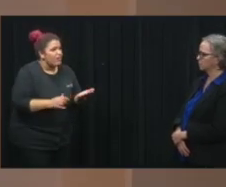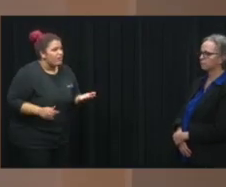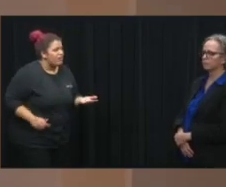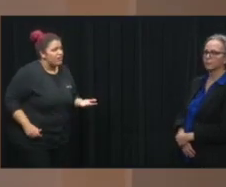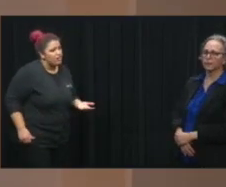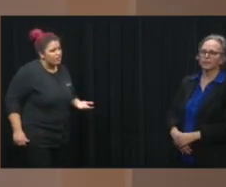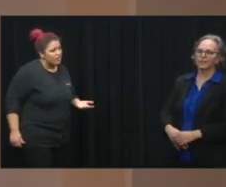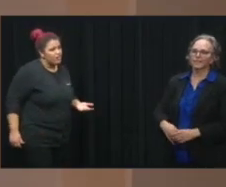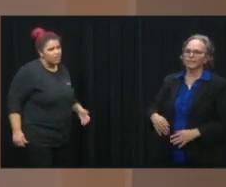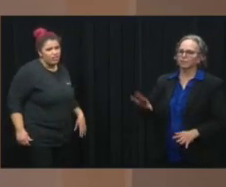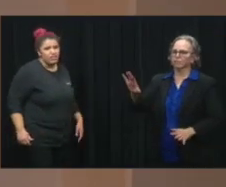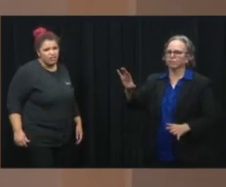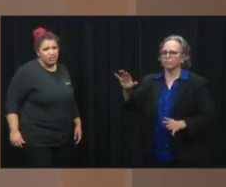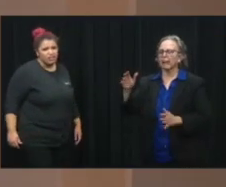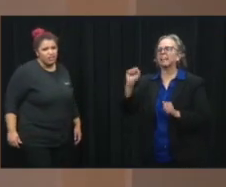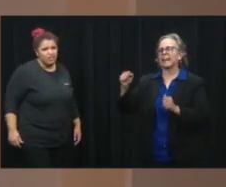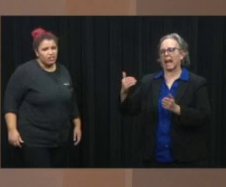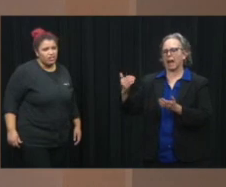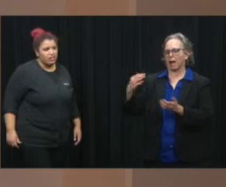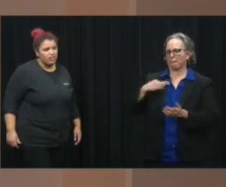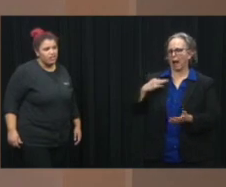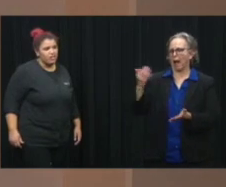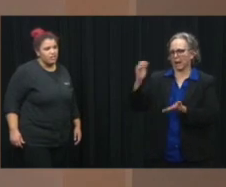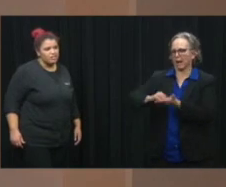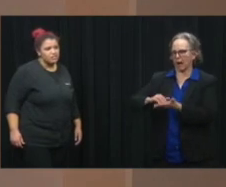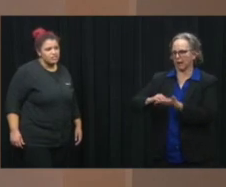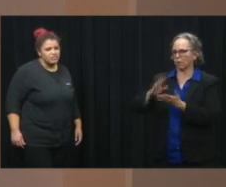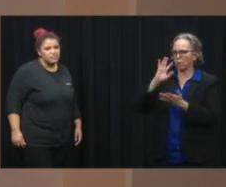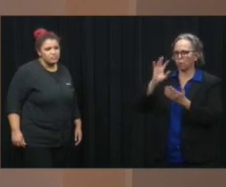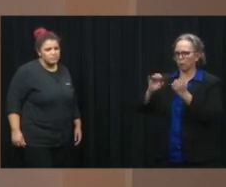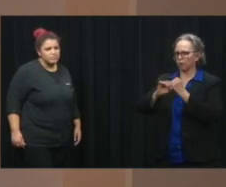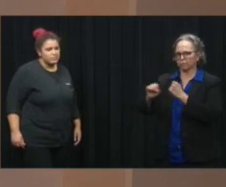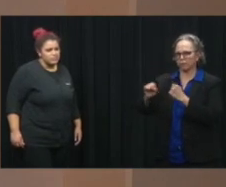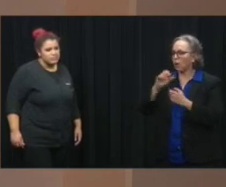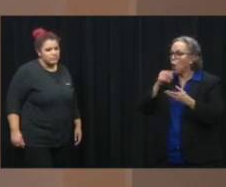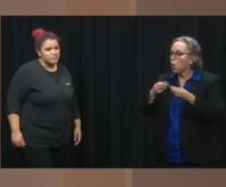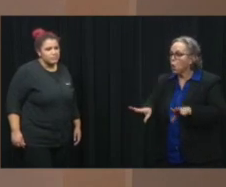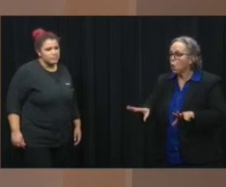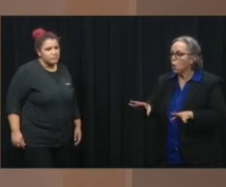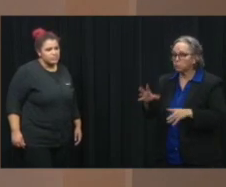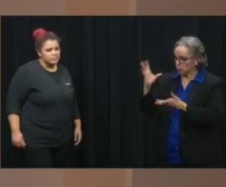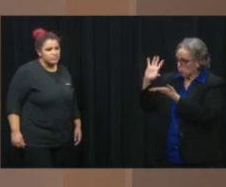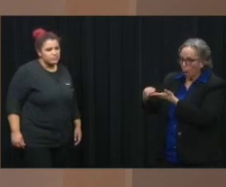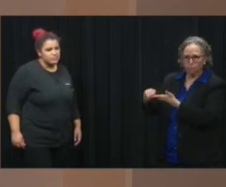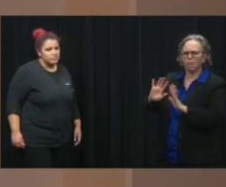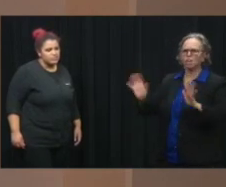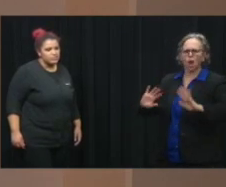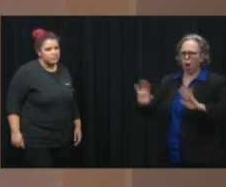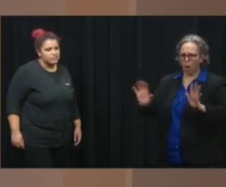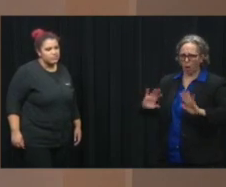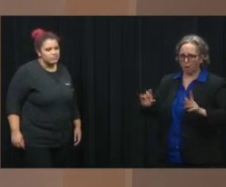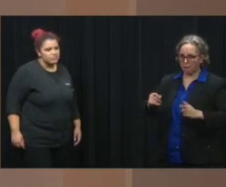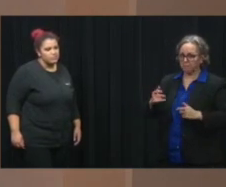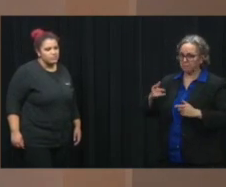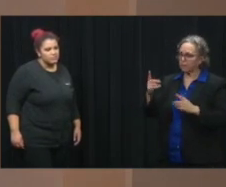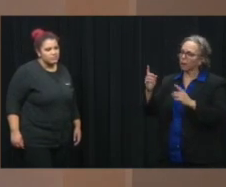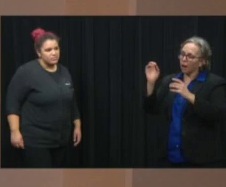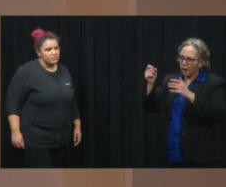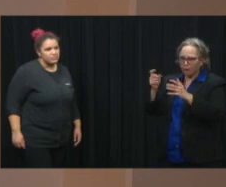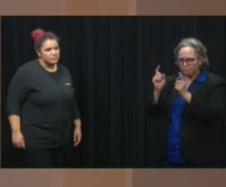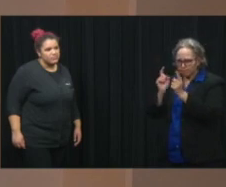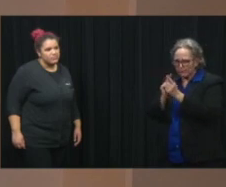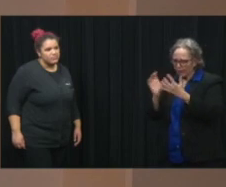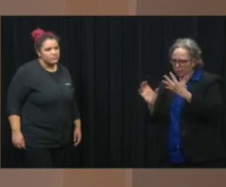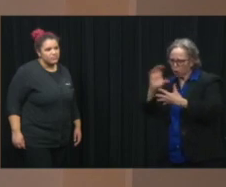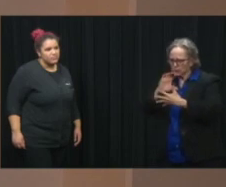will not lose those benefits. They will be approved, assuming that they meet all the criteria, which I'm sure most of those